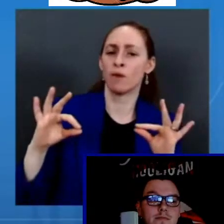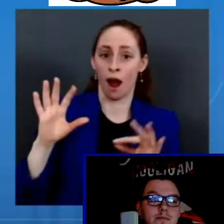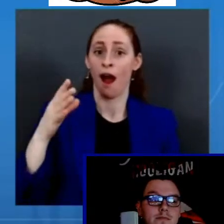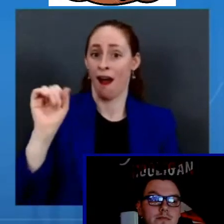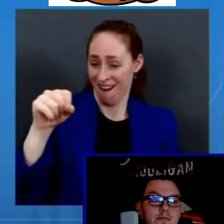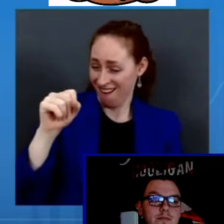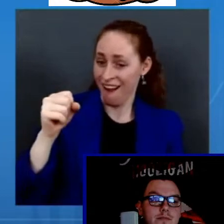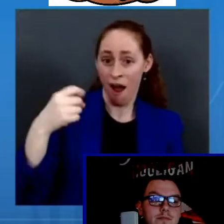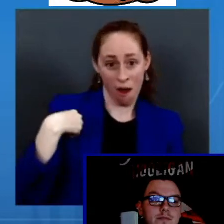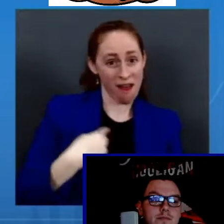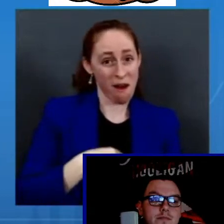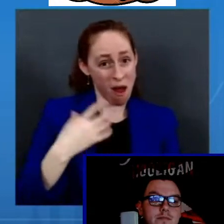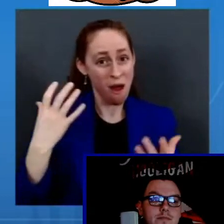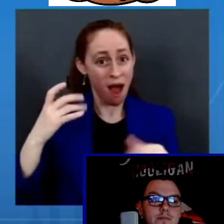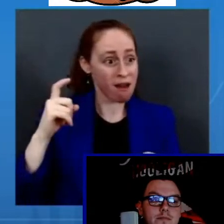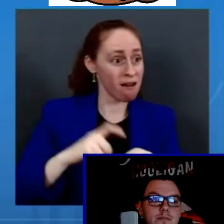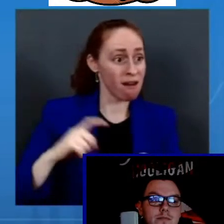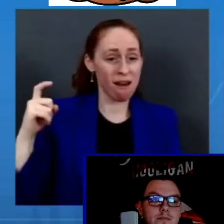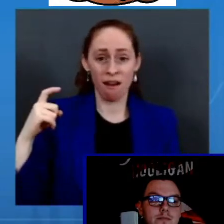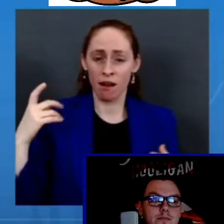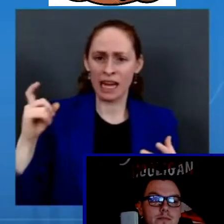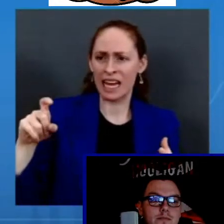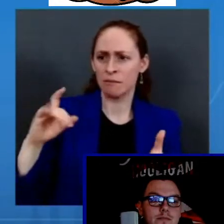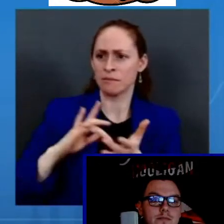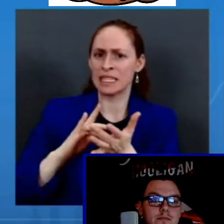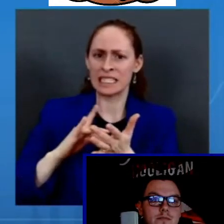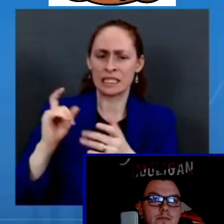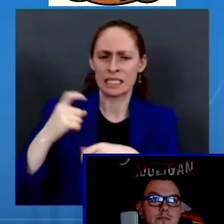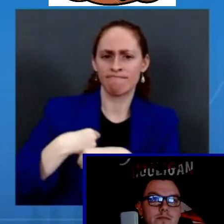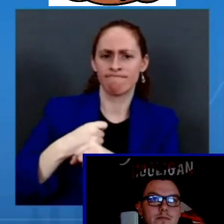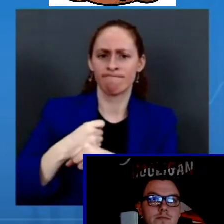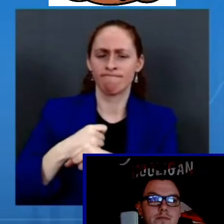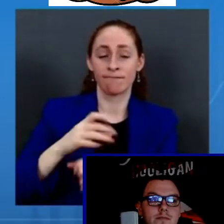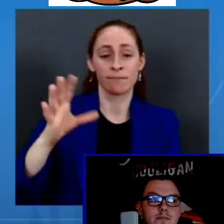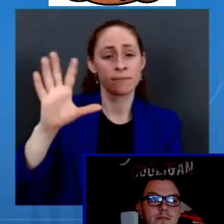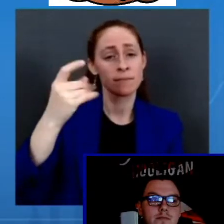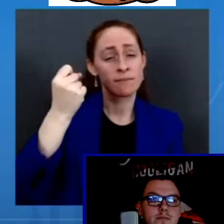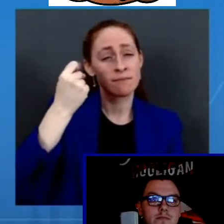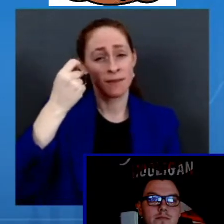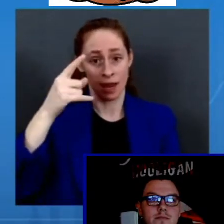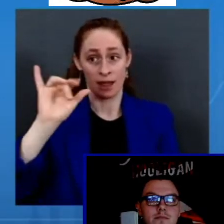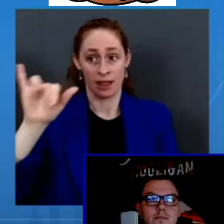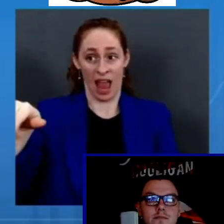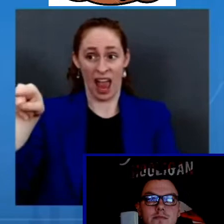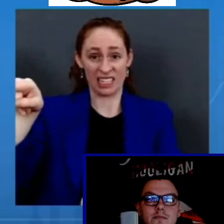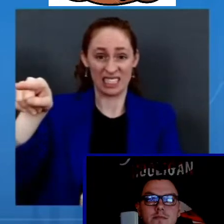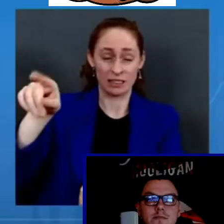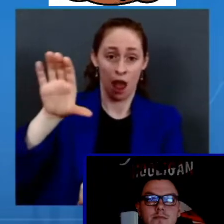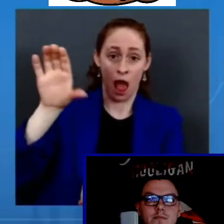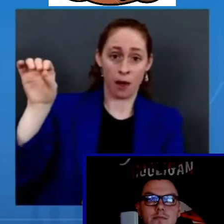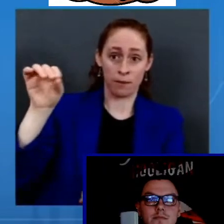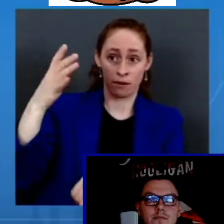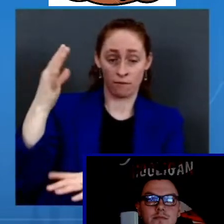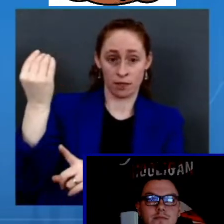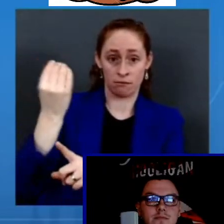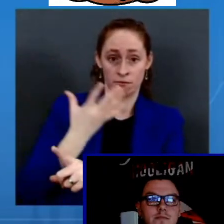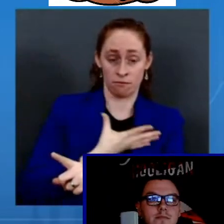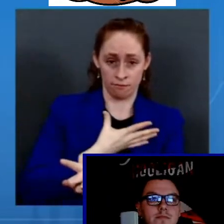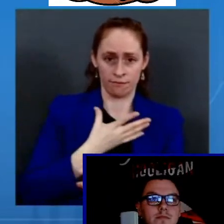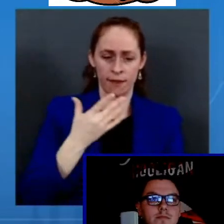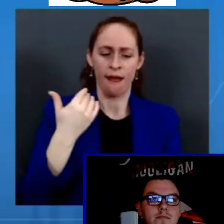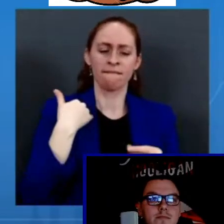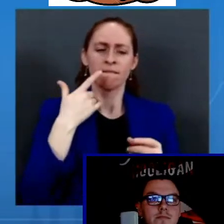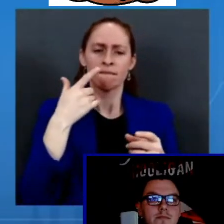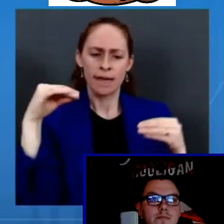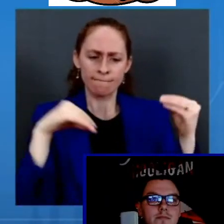the complex chemistry involved in creating the active ingredient in the pill means the production takes, as I mentioned, about 6